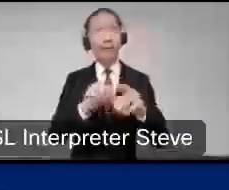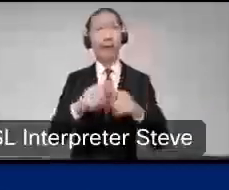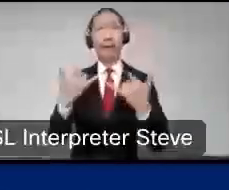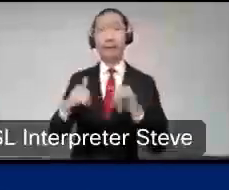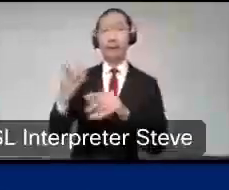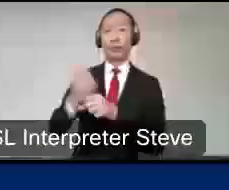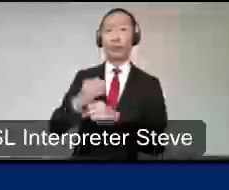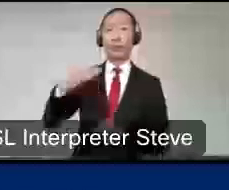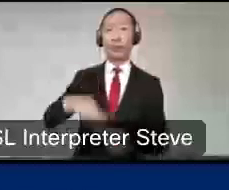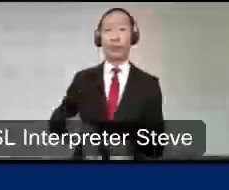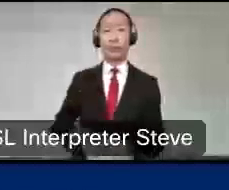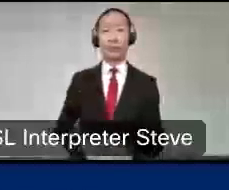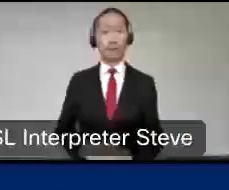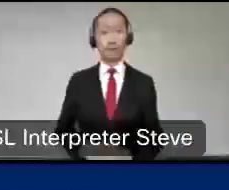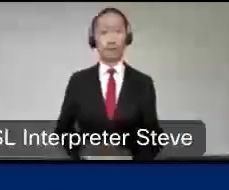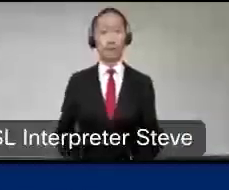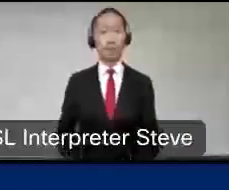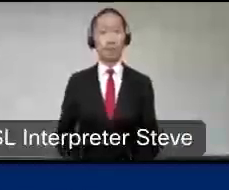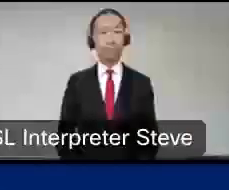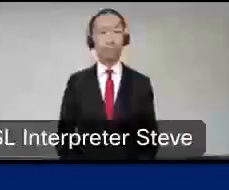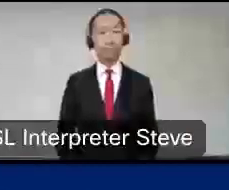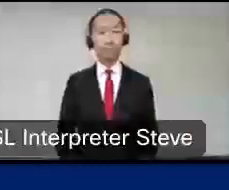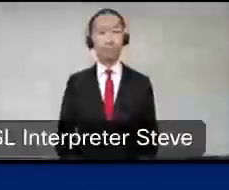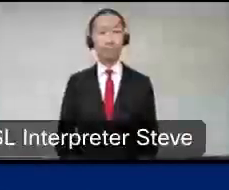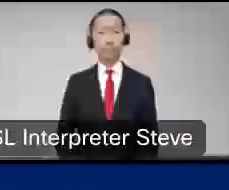receive benefits. Next slide, please.